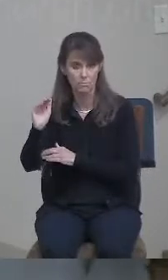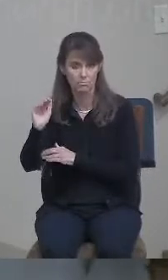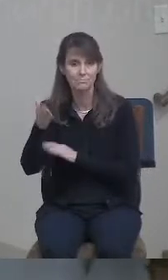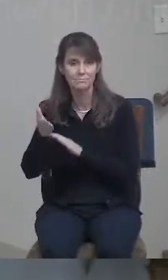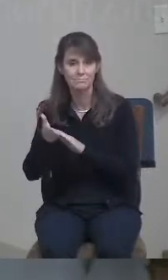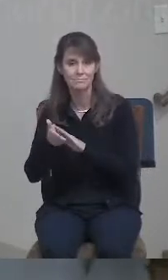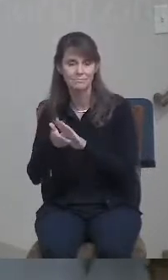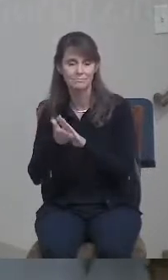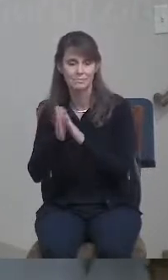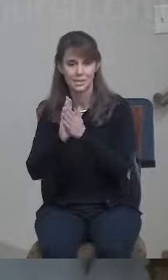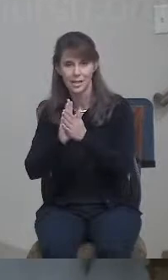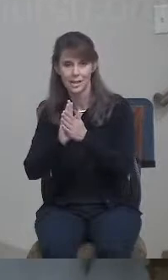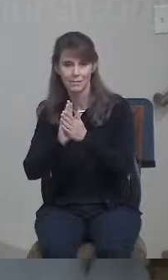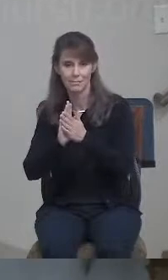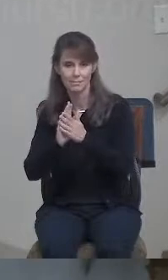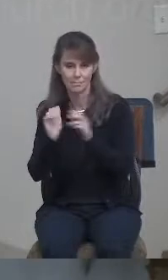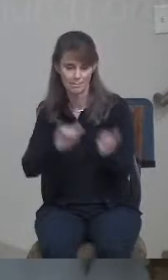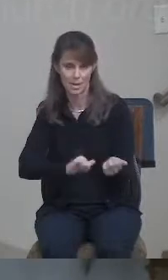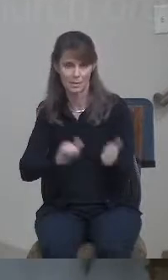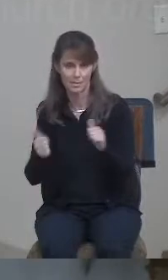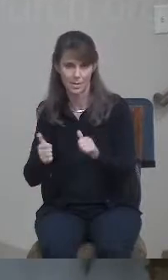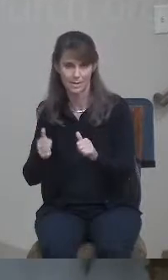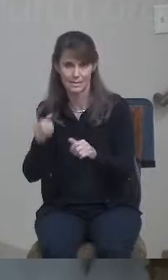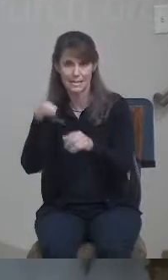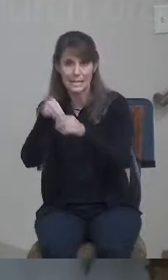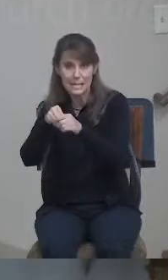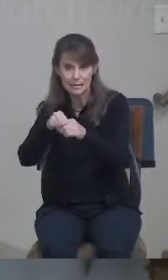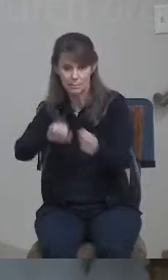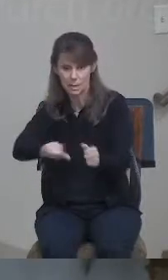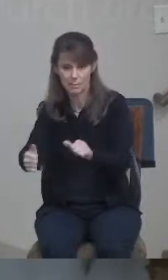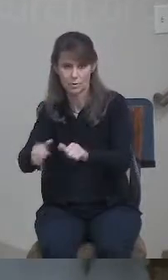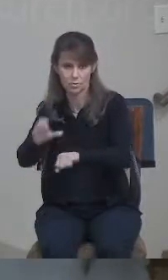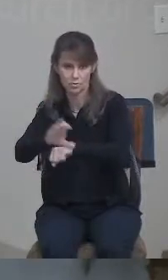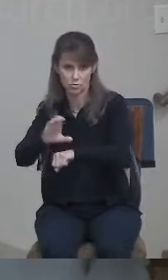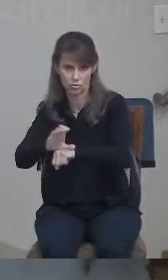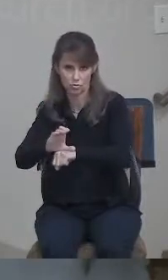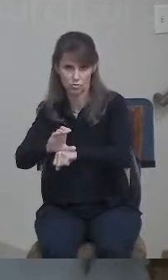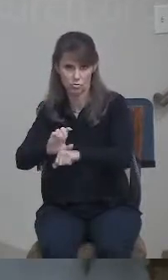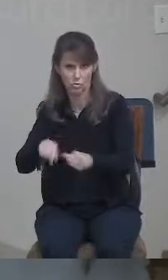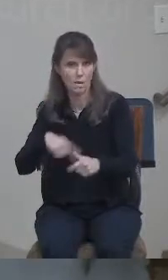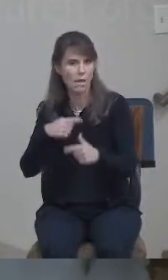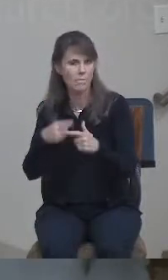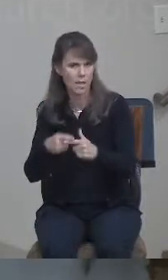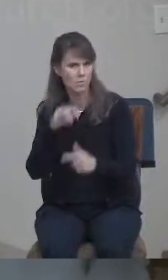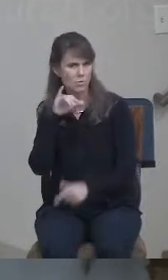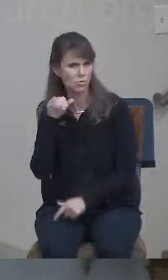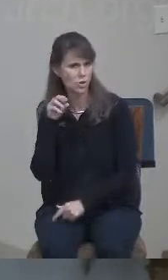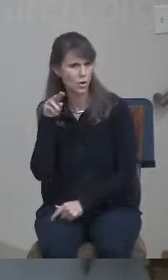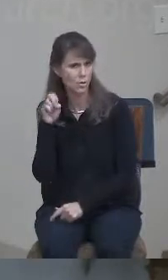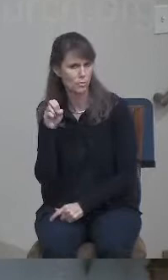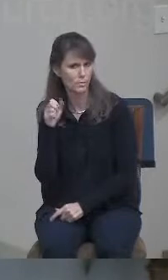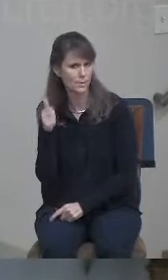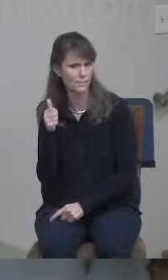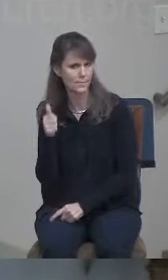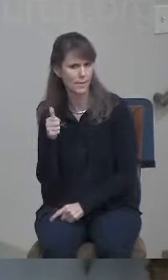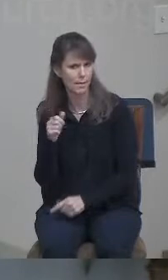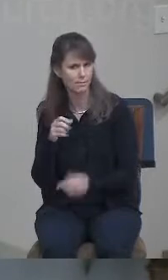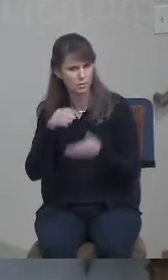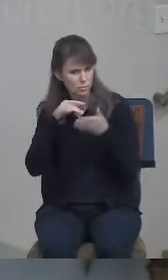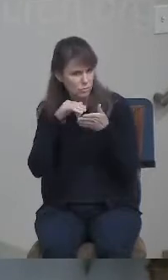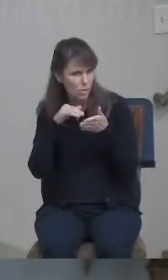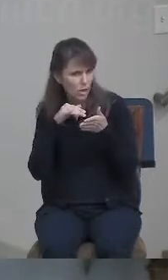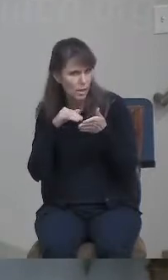Baptist Church. Shortly afterwards, Jones began to study and preach some. He became